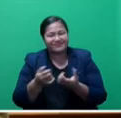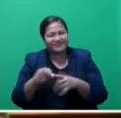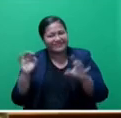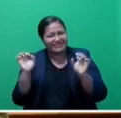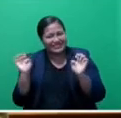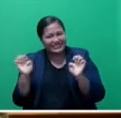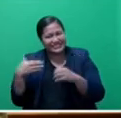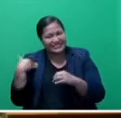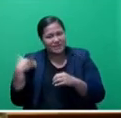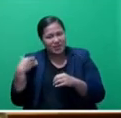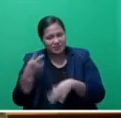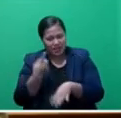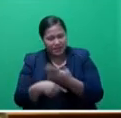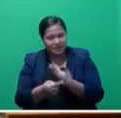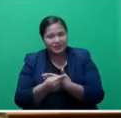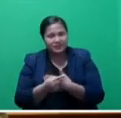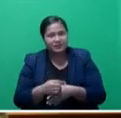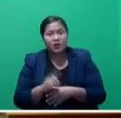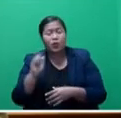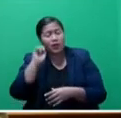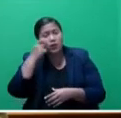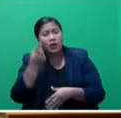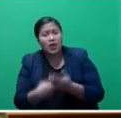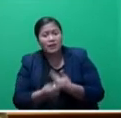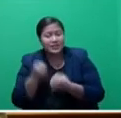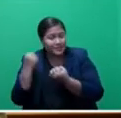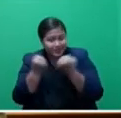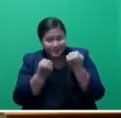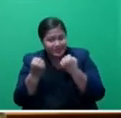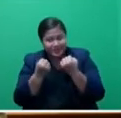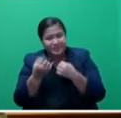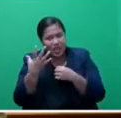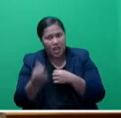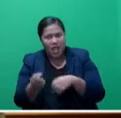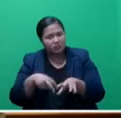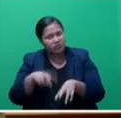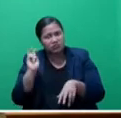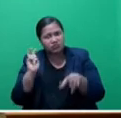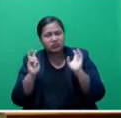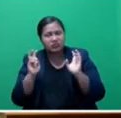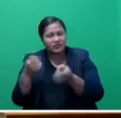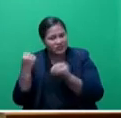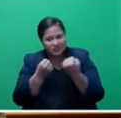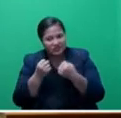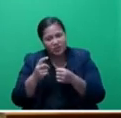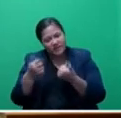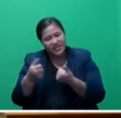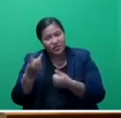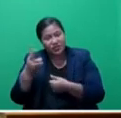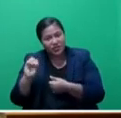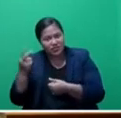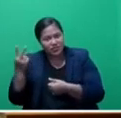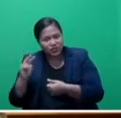economic giants involved? What will happen if the cane growers withdraw totally from cane farming after 2022? What